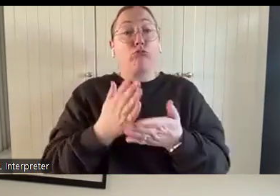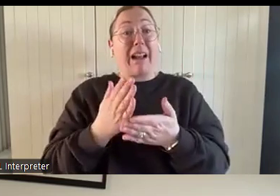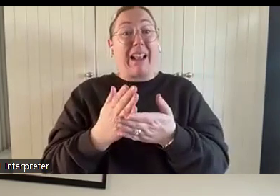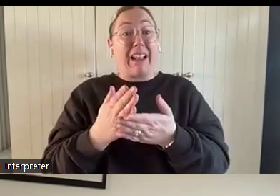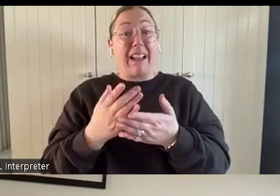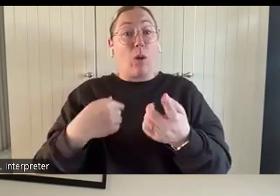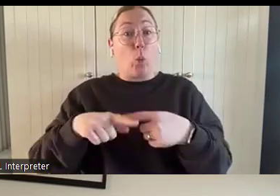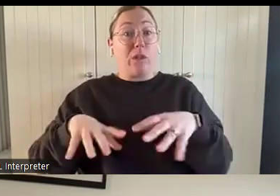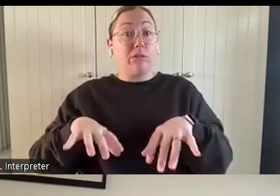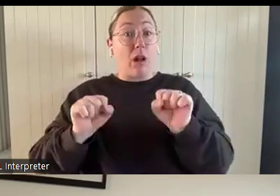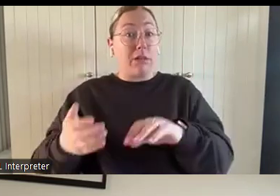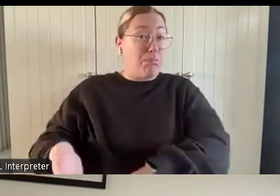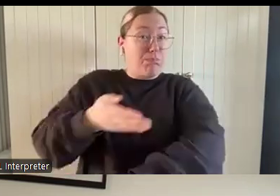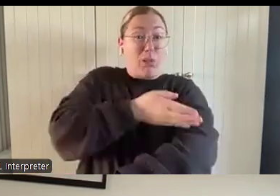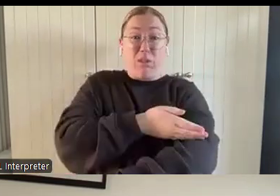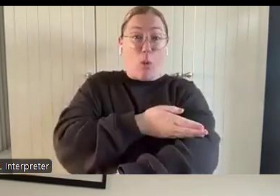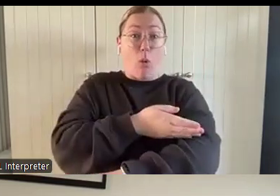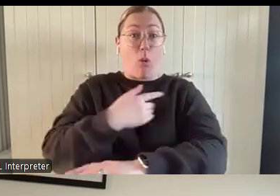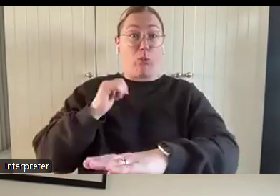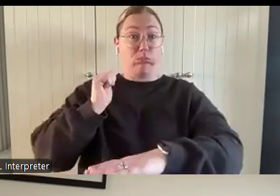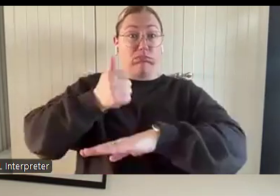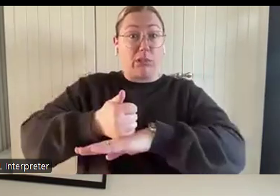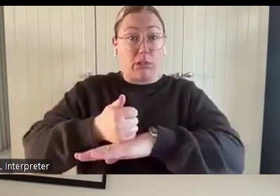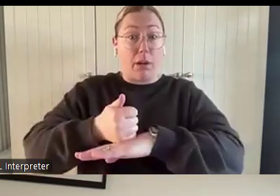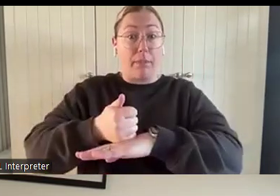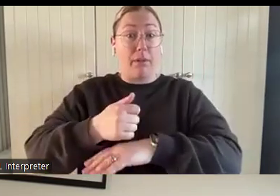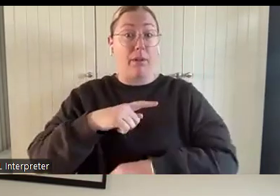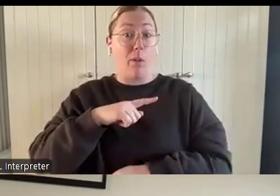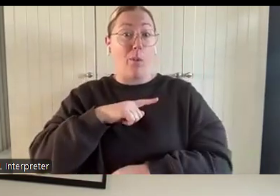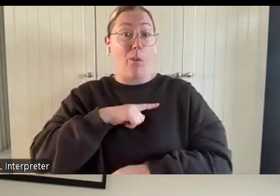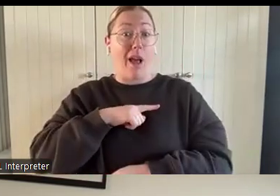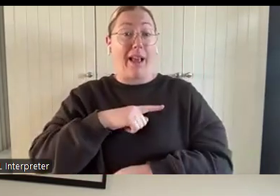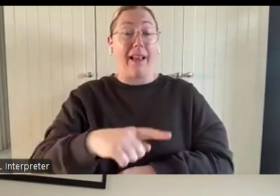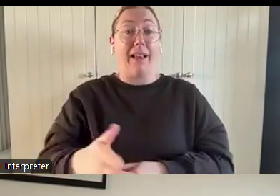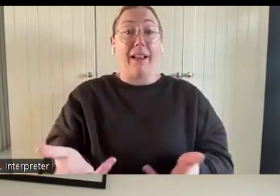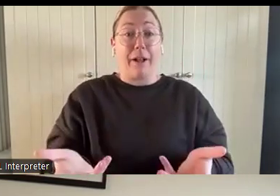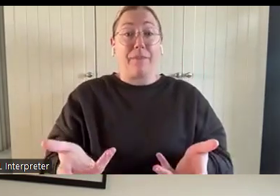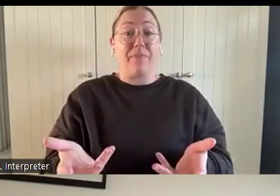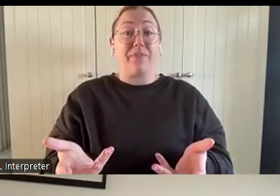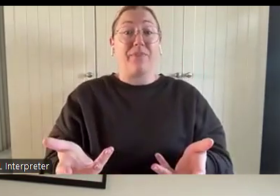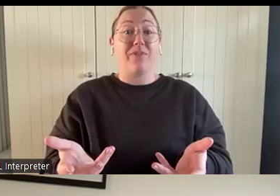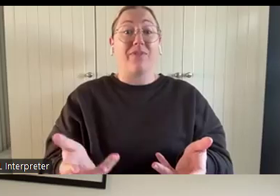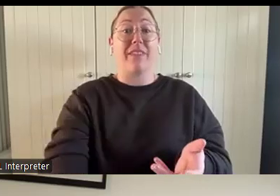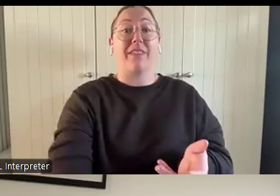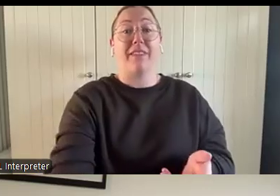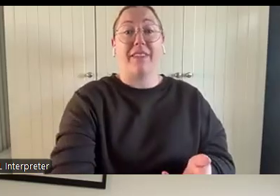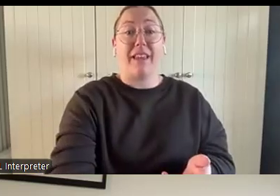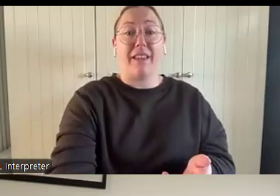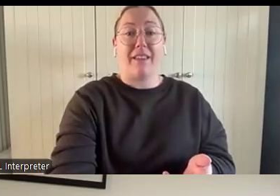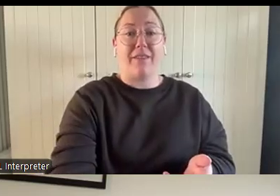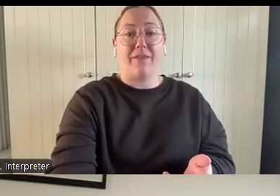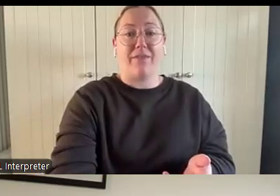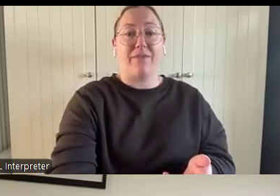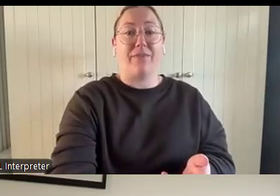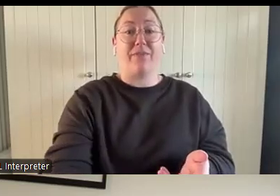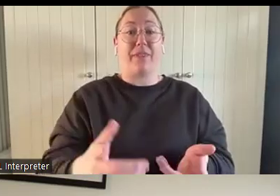existed, because our background is education, and mixability comes directly from people who were excluded